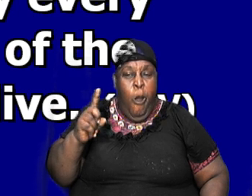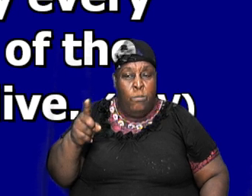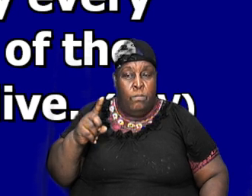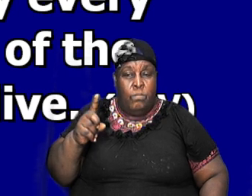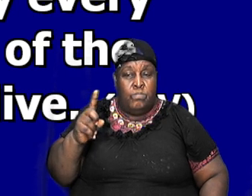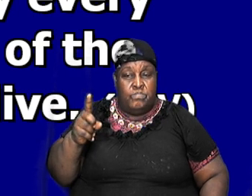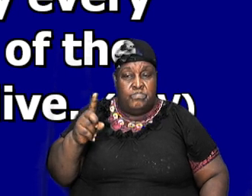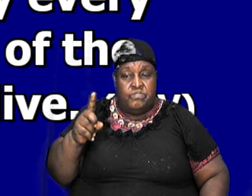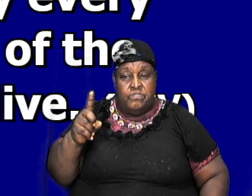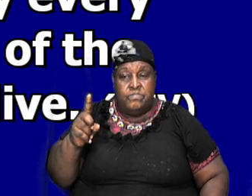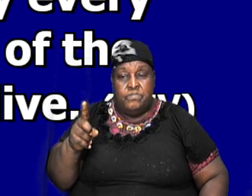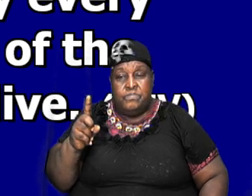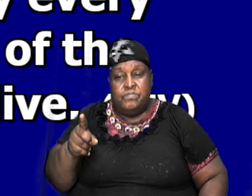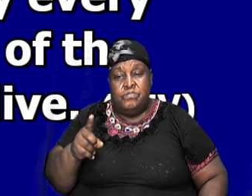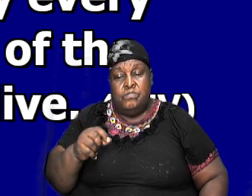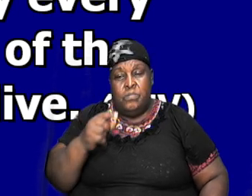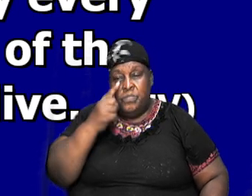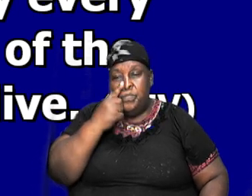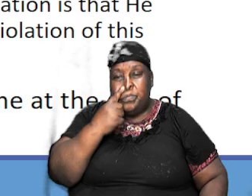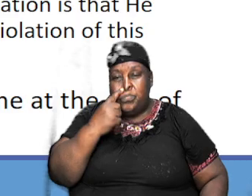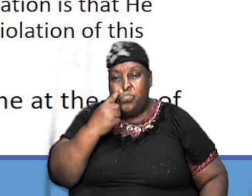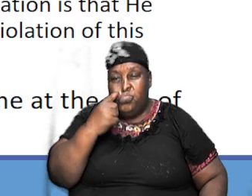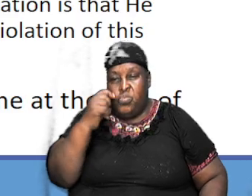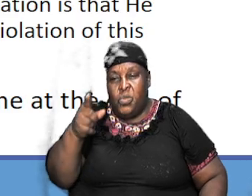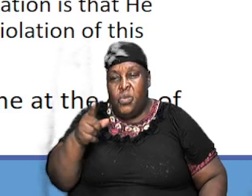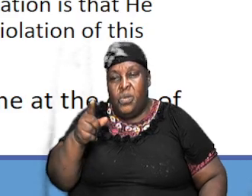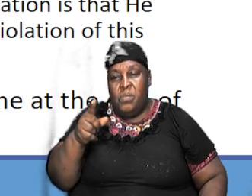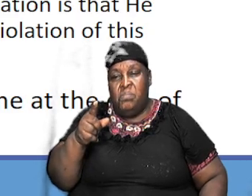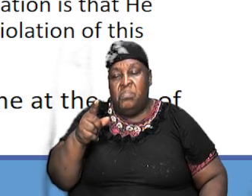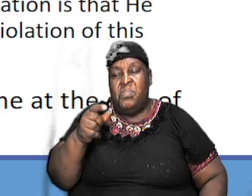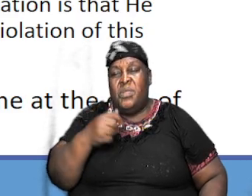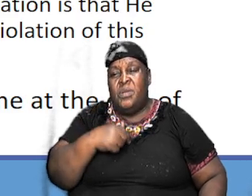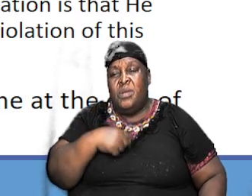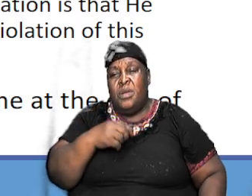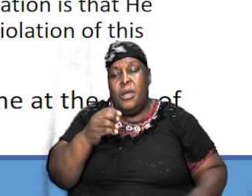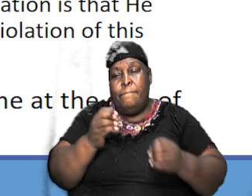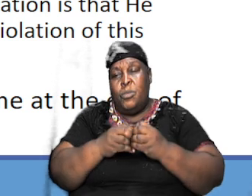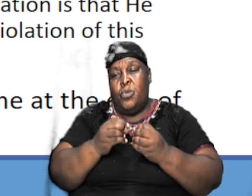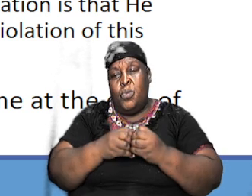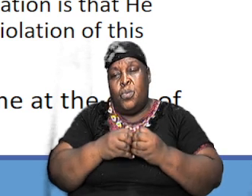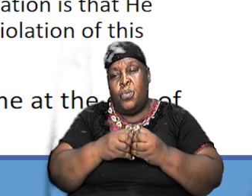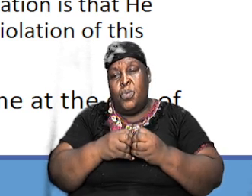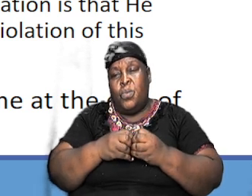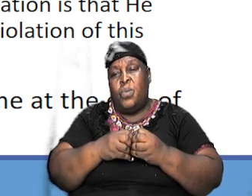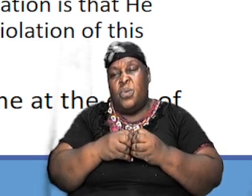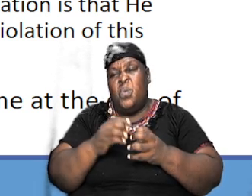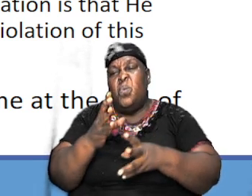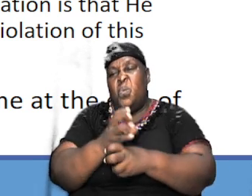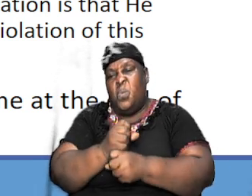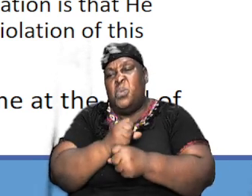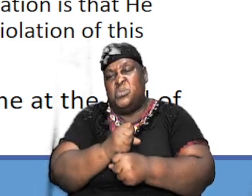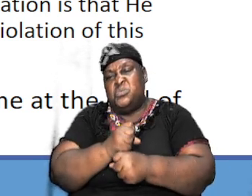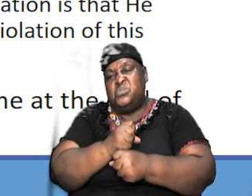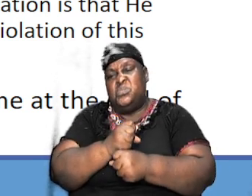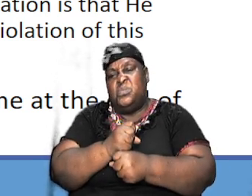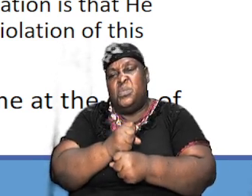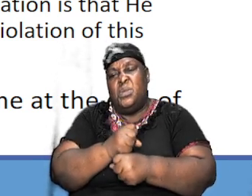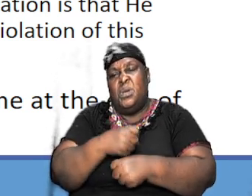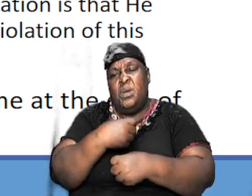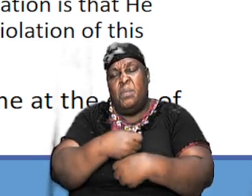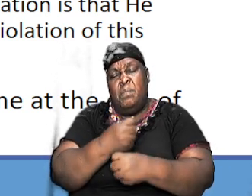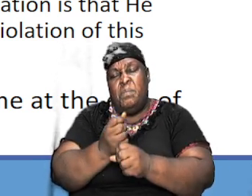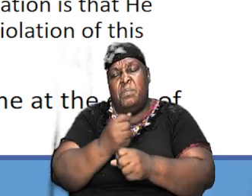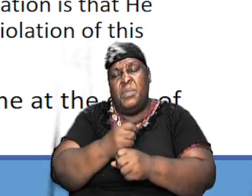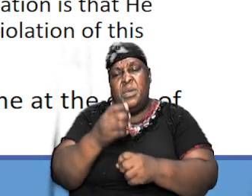I more, there are several school of thoughts out there, but this is the one that I more cling to, because it kind of makes